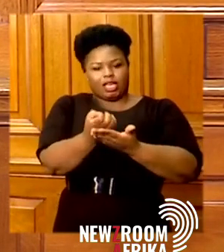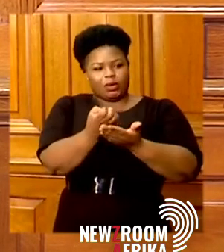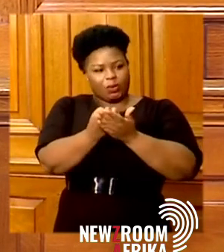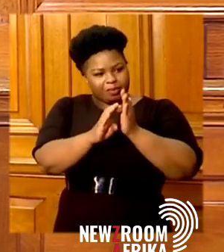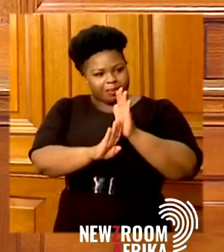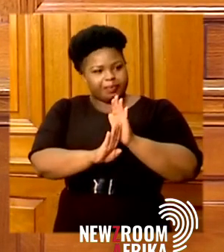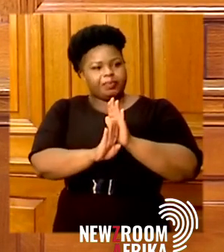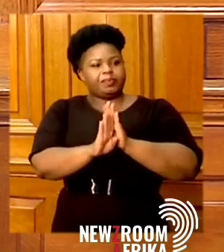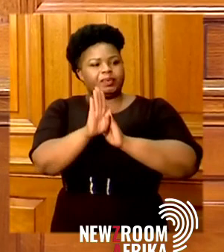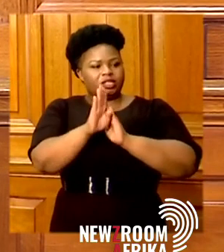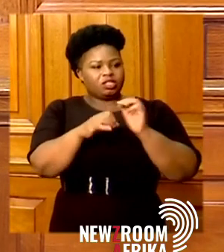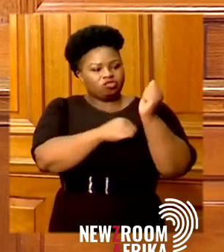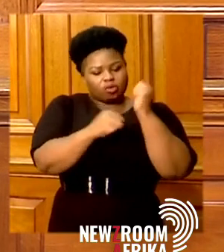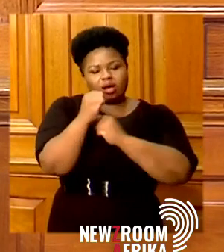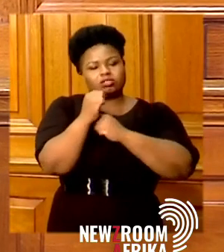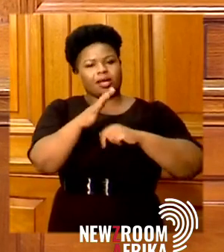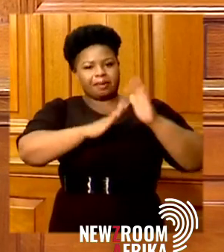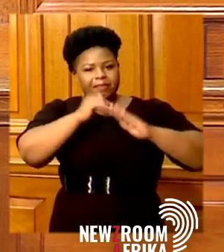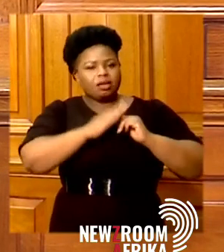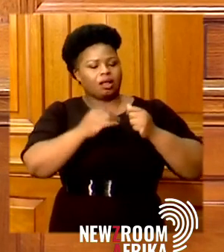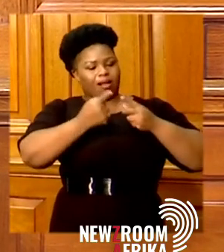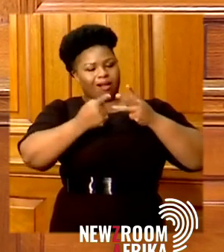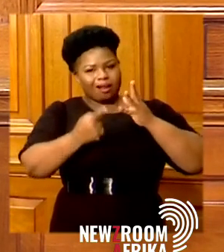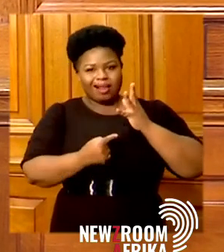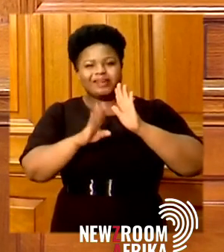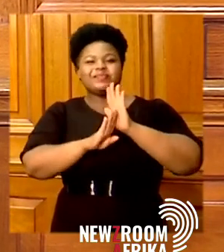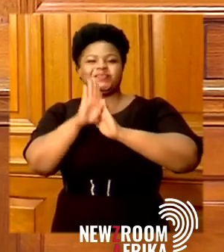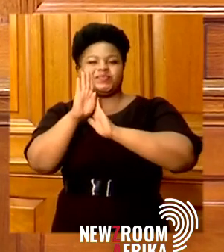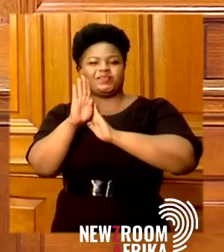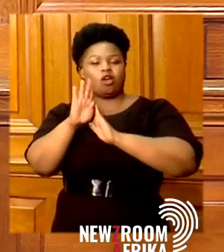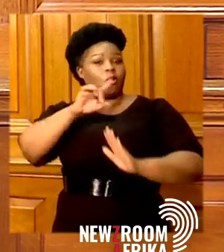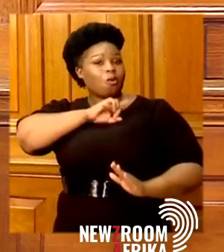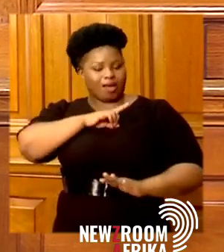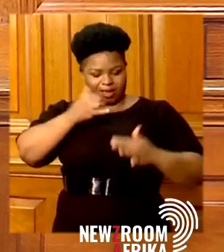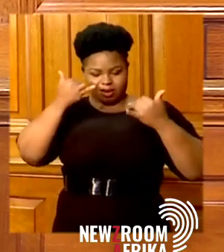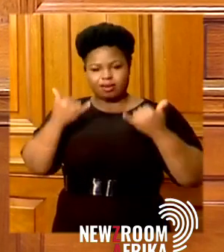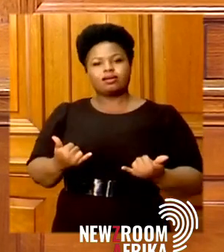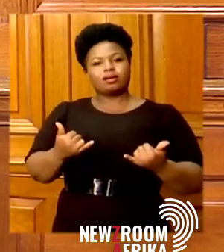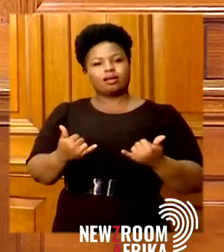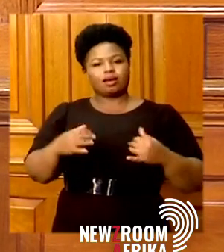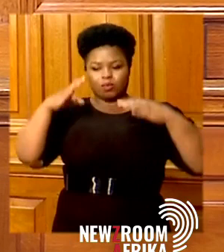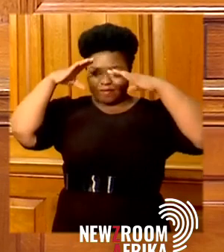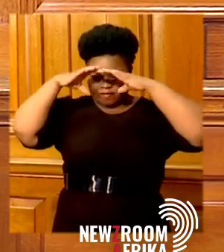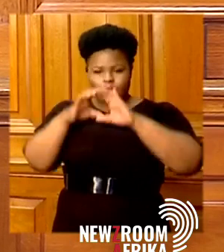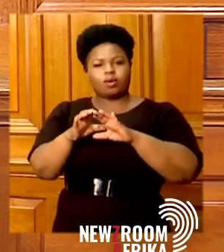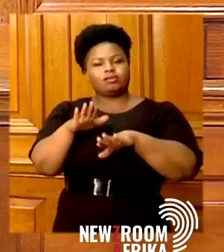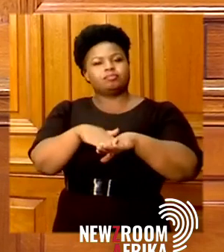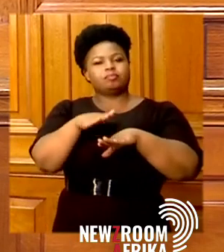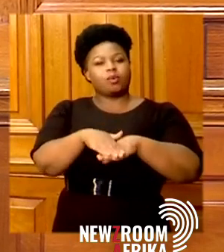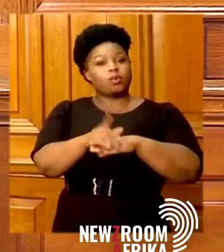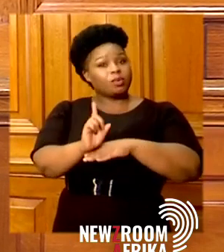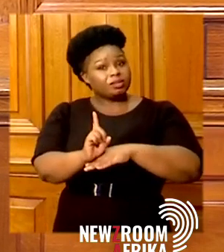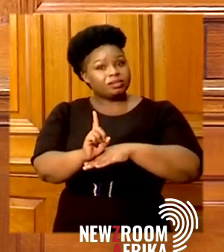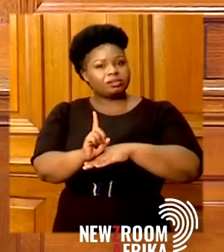come through. That is why all our energy and effort must now go into